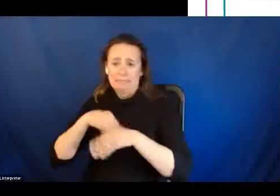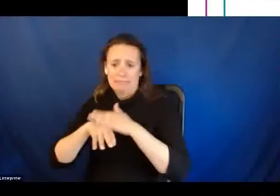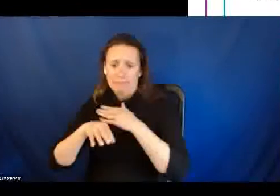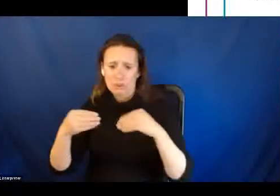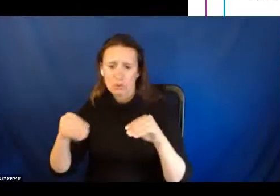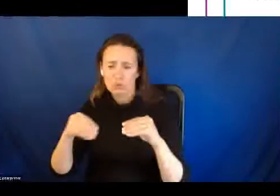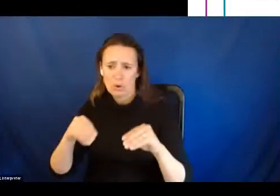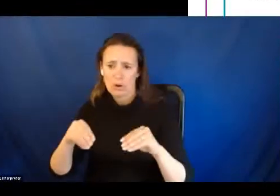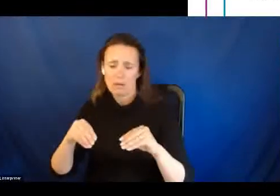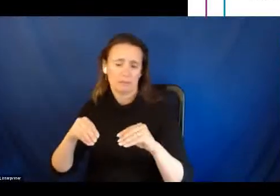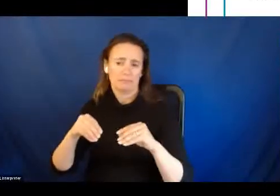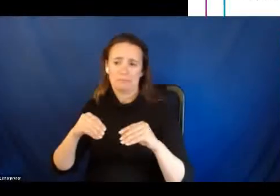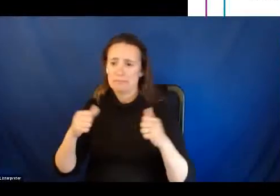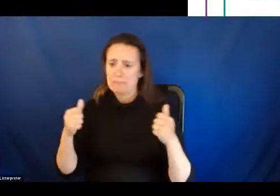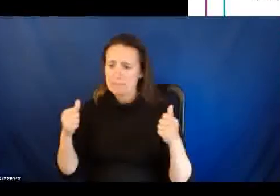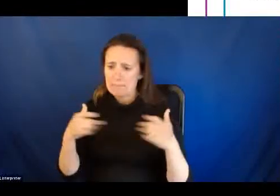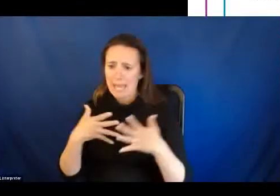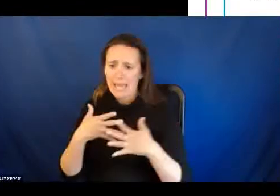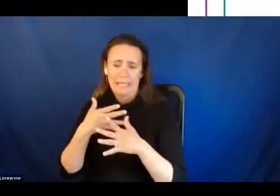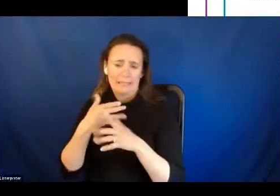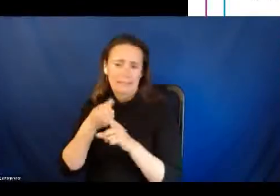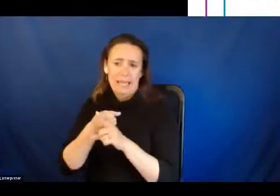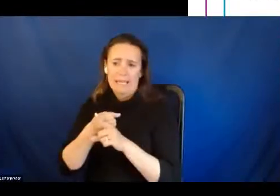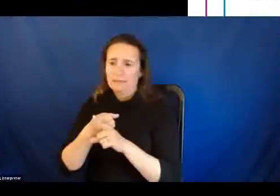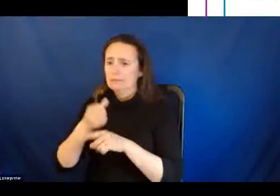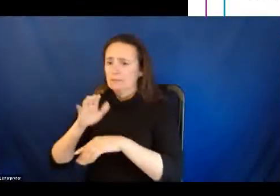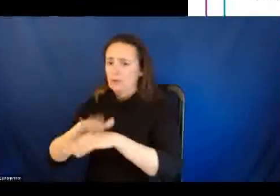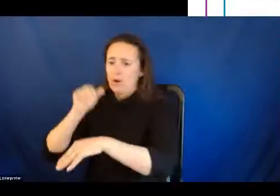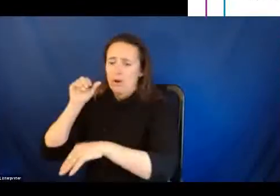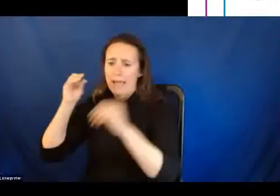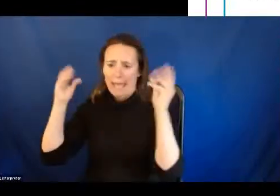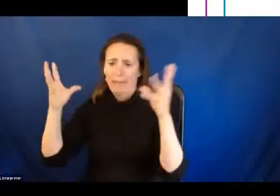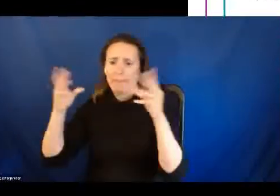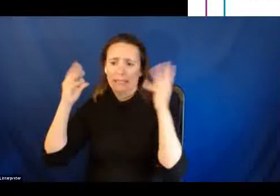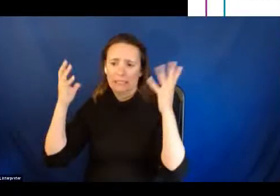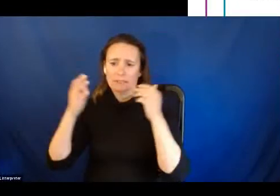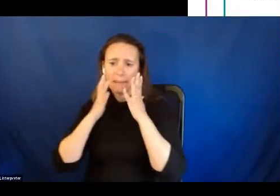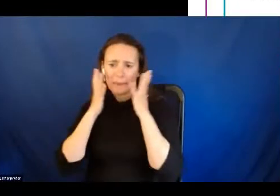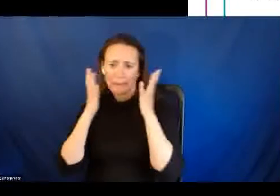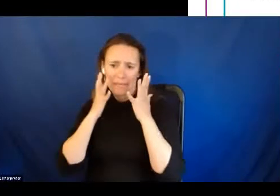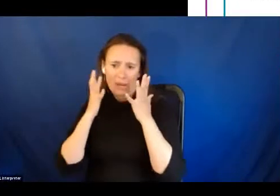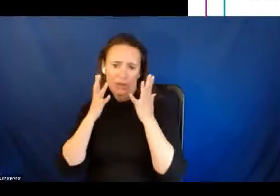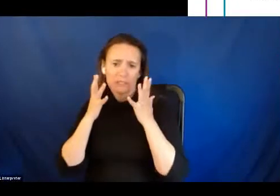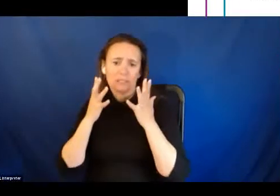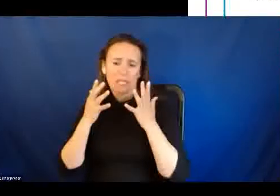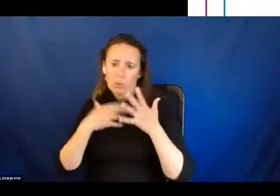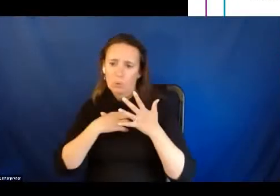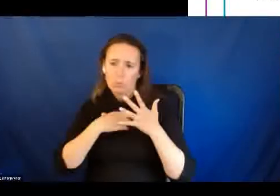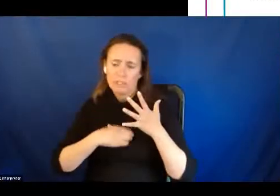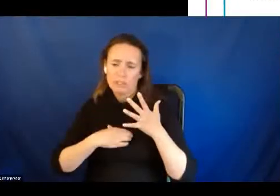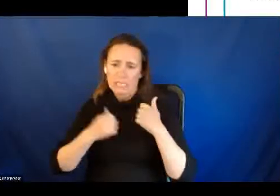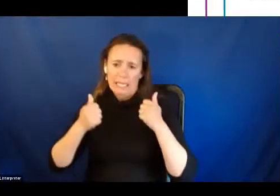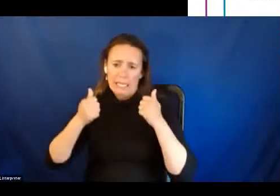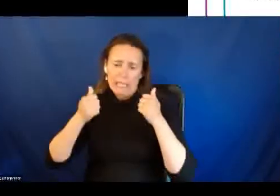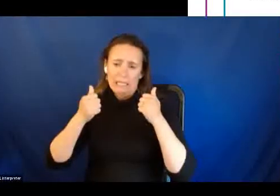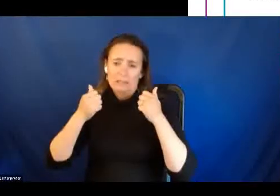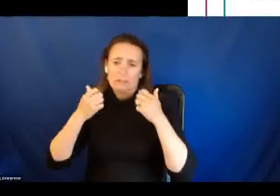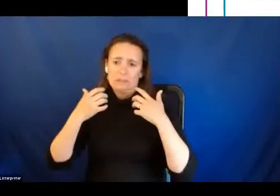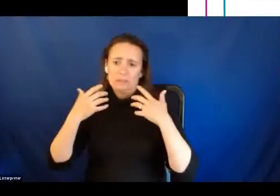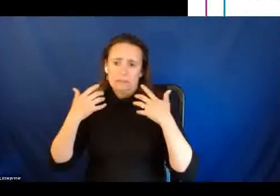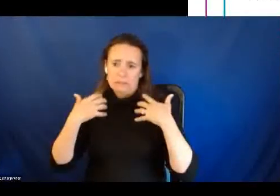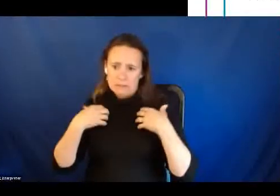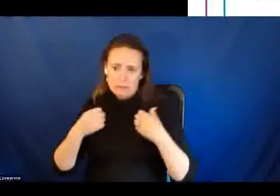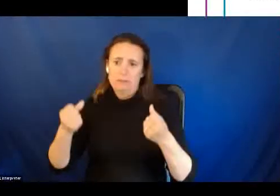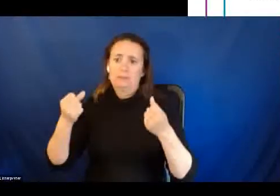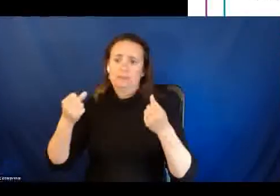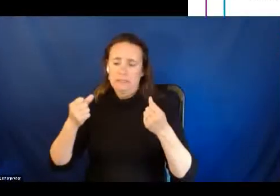call the ambulance. I'm so embarrassed. I wish I could just get over it, but I can't. So how would you respond to a survivor